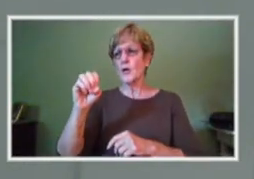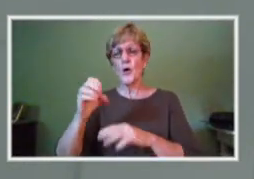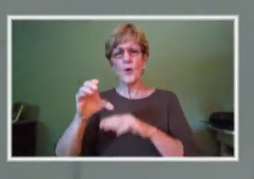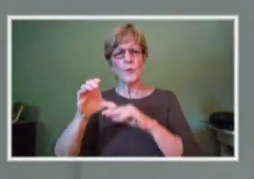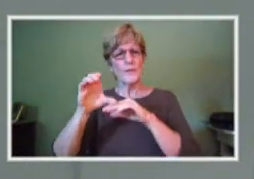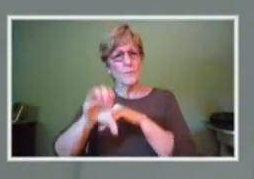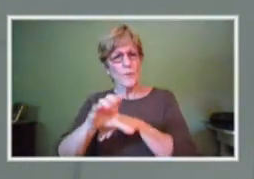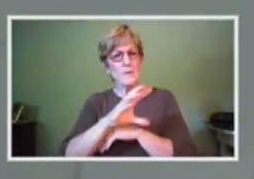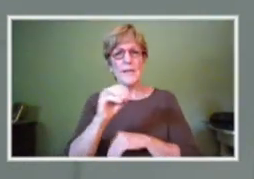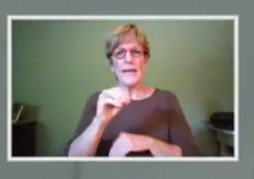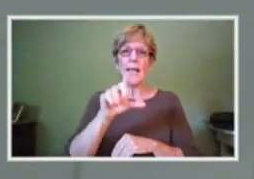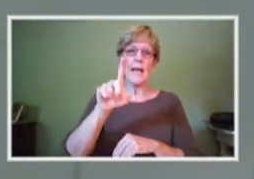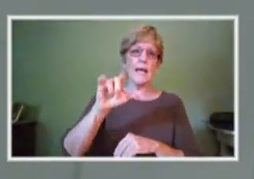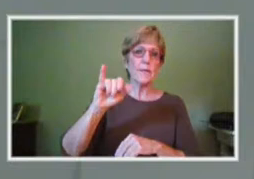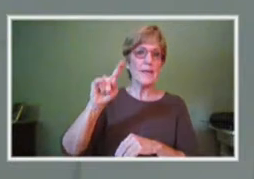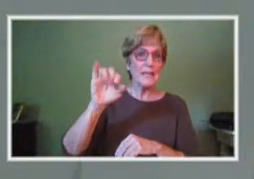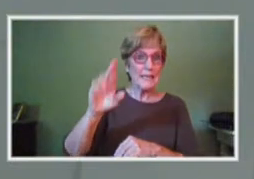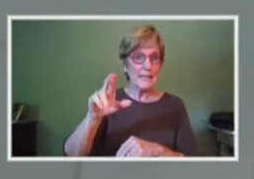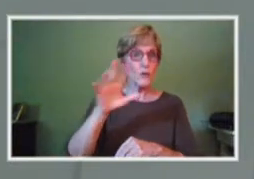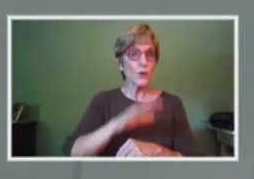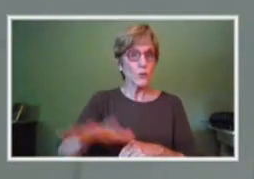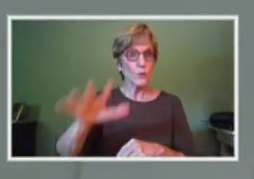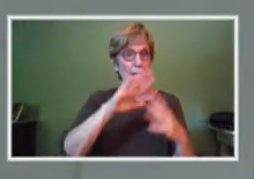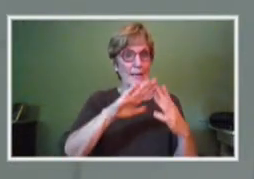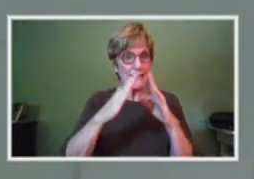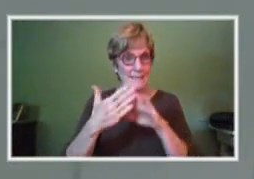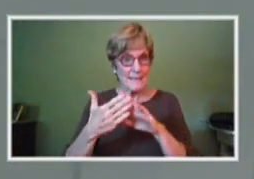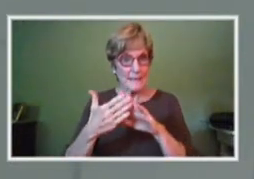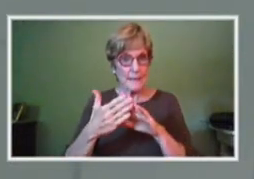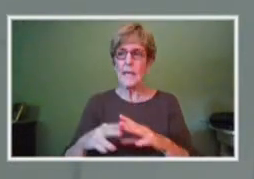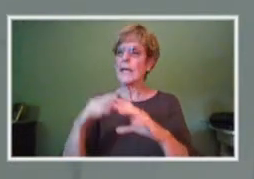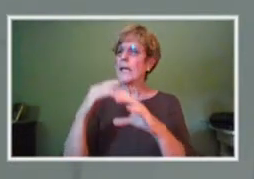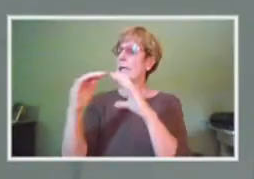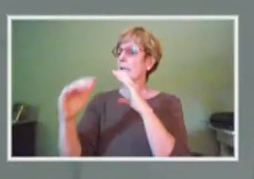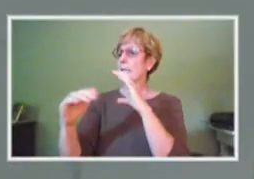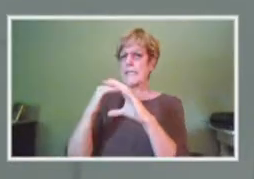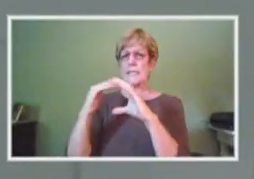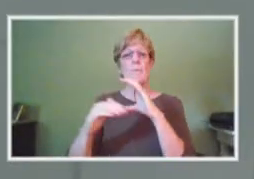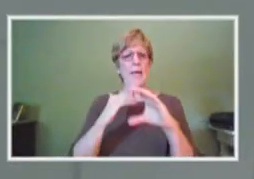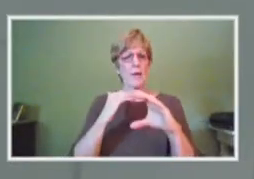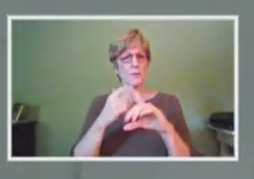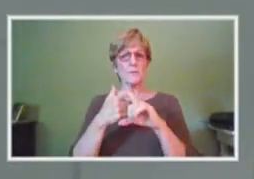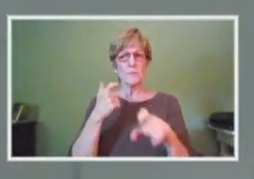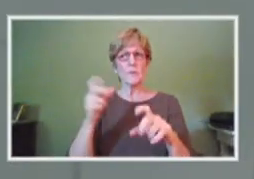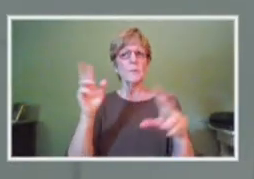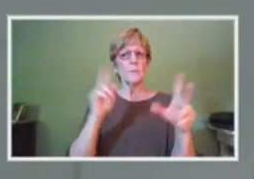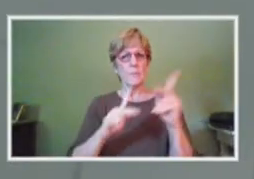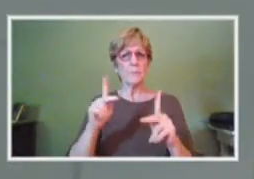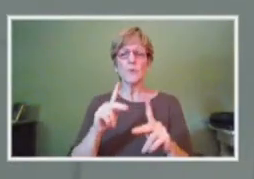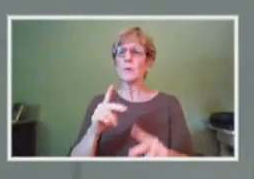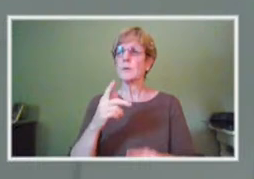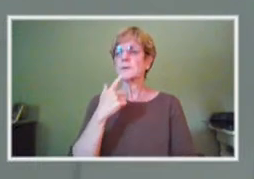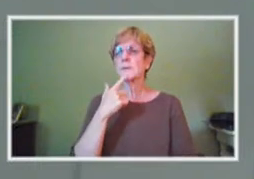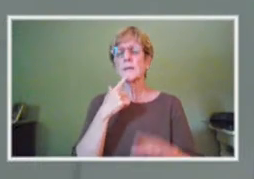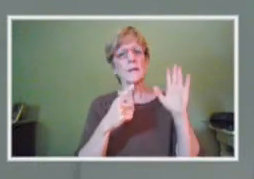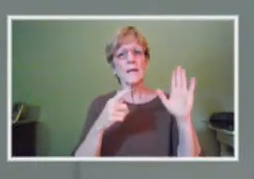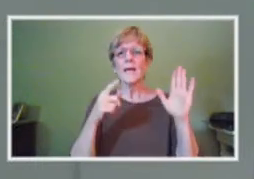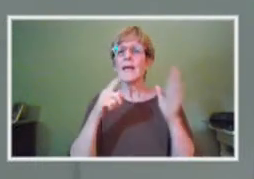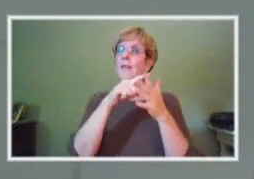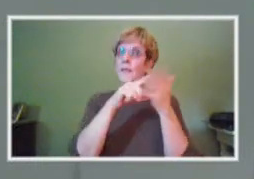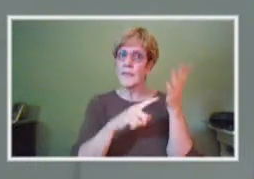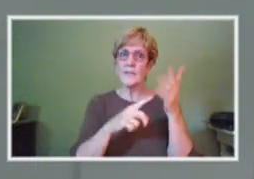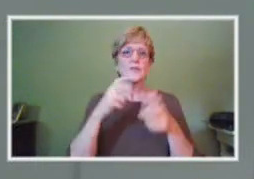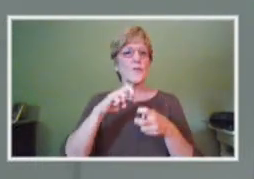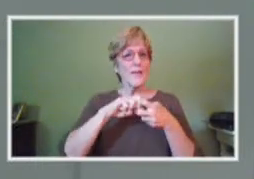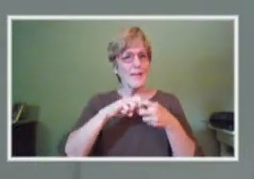have in our city? The emails that I'm getting primarily from citizens are saying these are some of the issues that they really